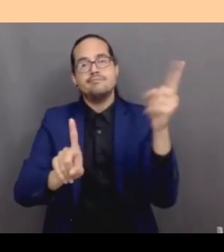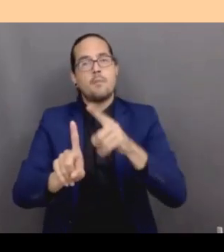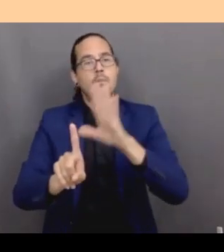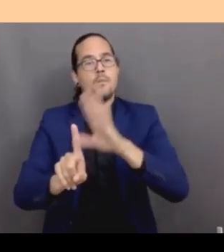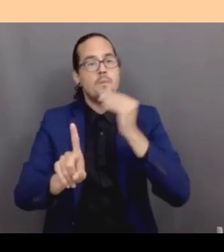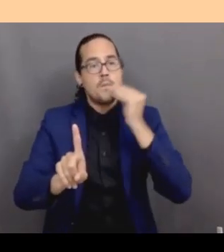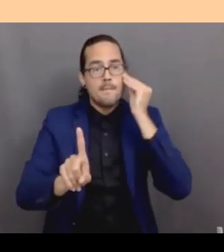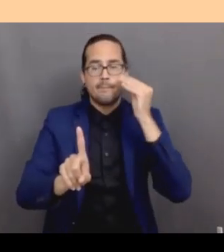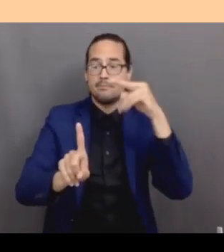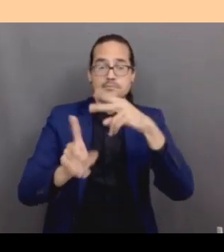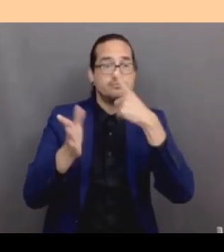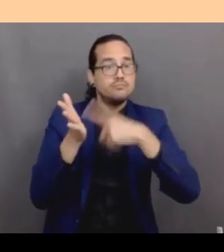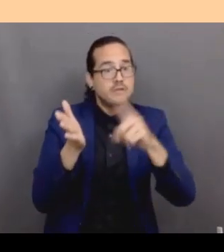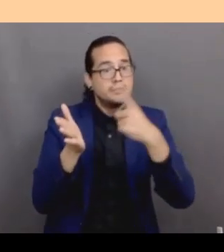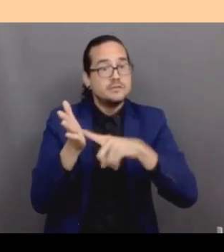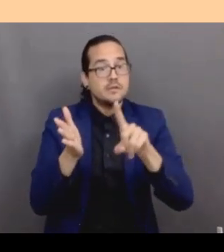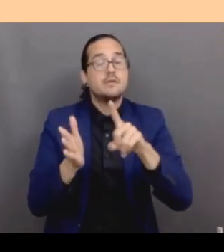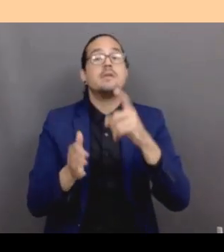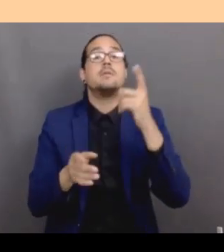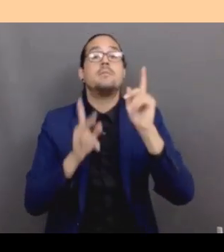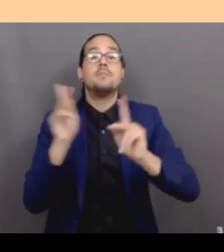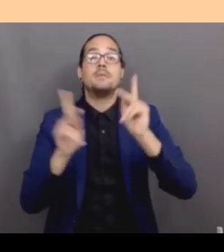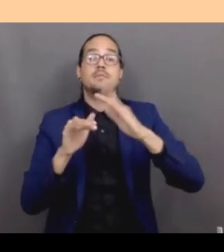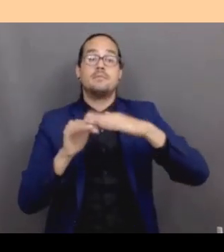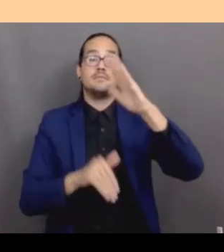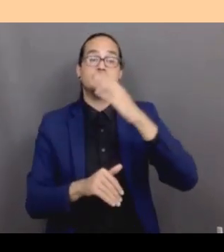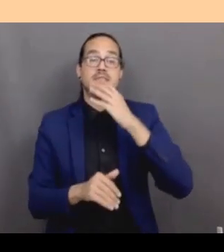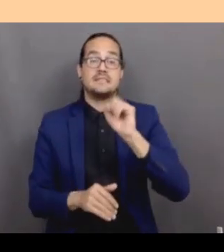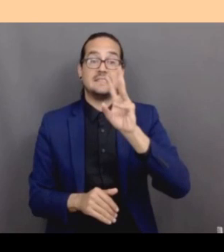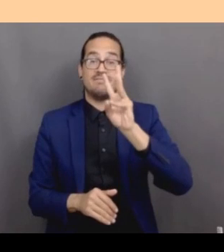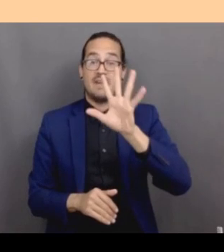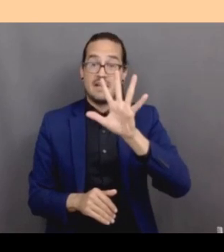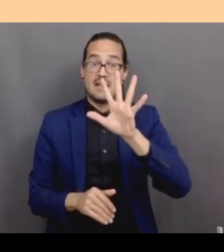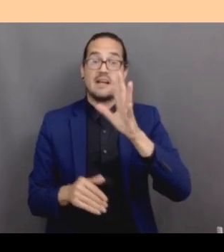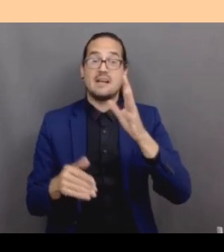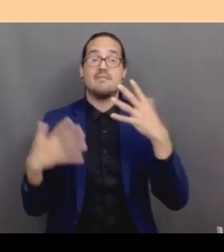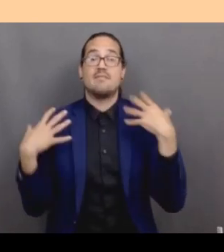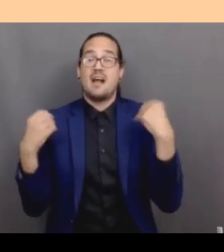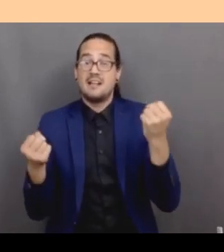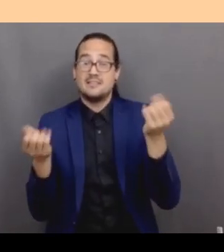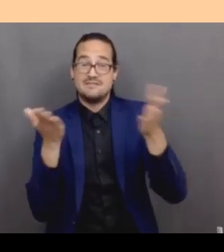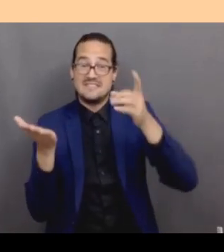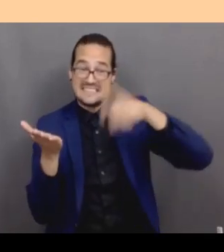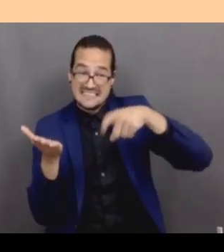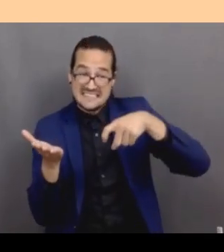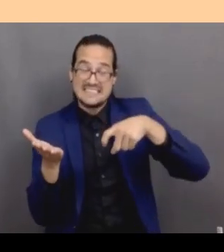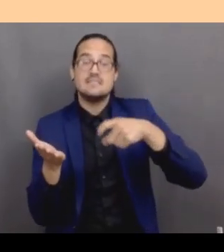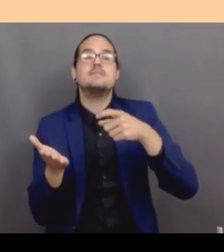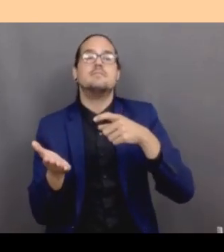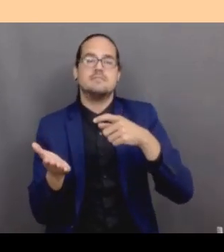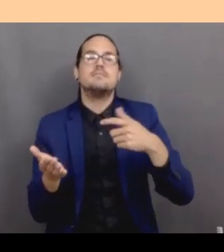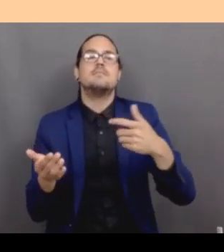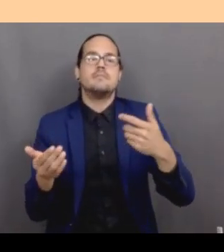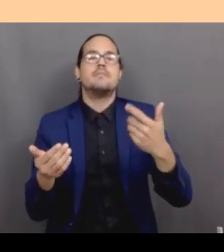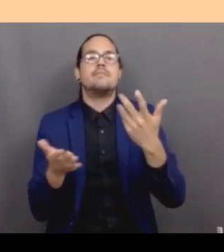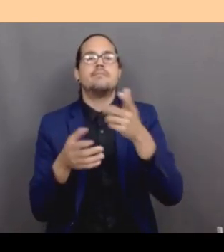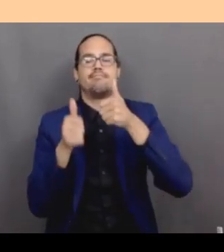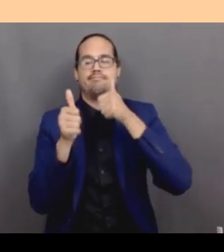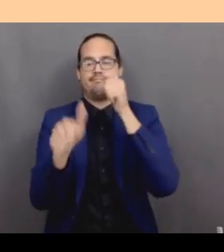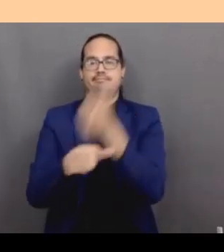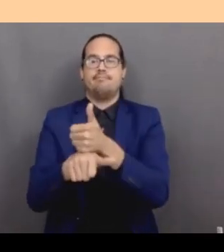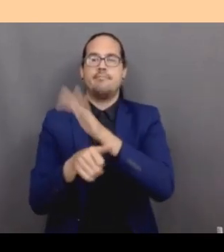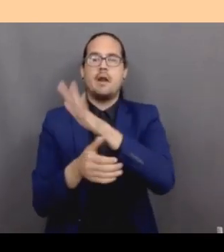get welfare checks and additional resources. Our public authority continues to make sure, IHH Public